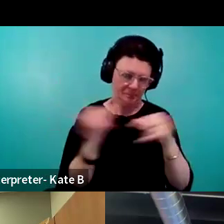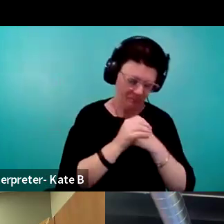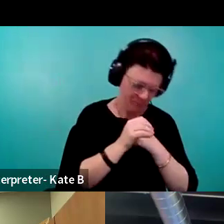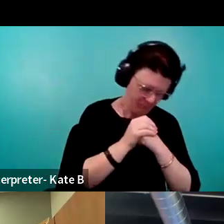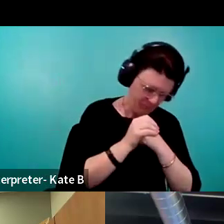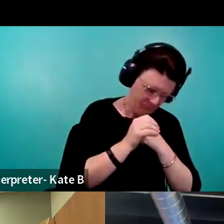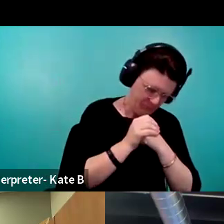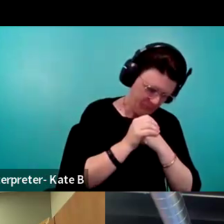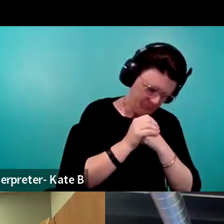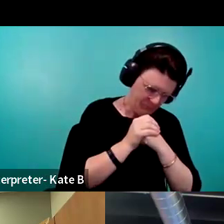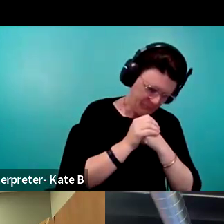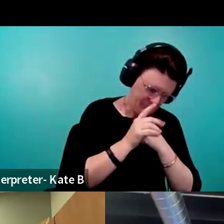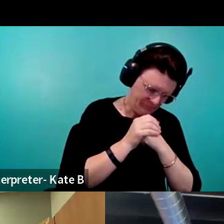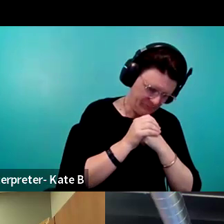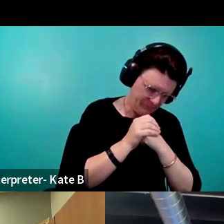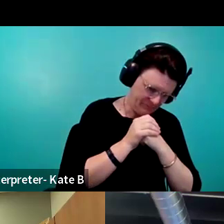There are over